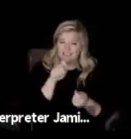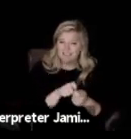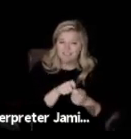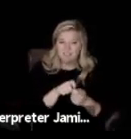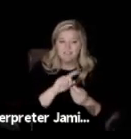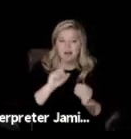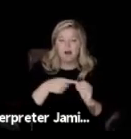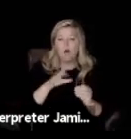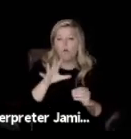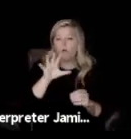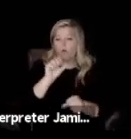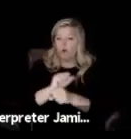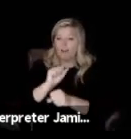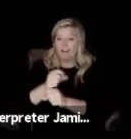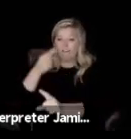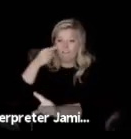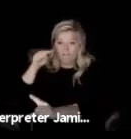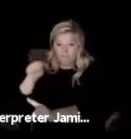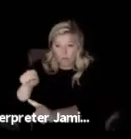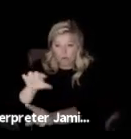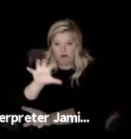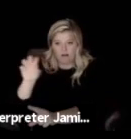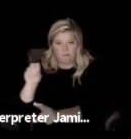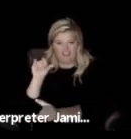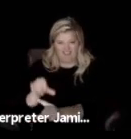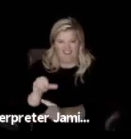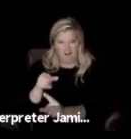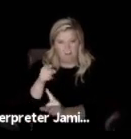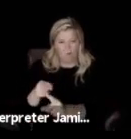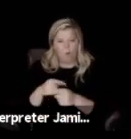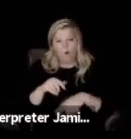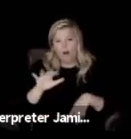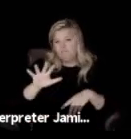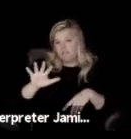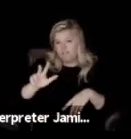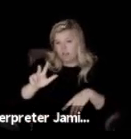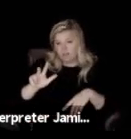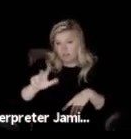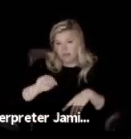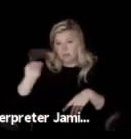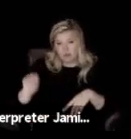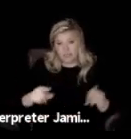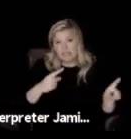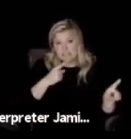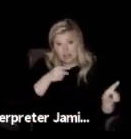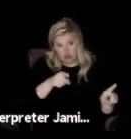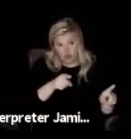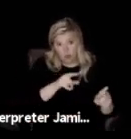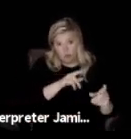working for them. Because it's interesting, I think 53% said you approached them,